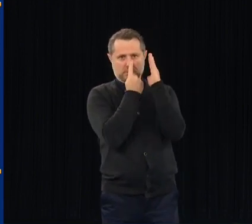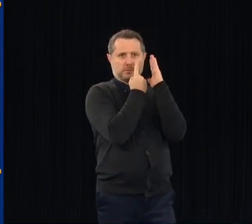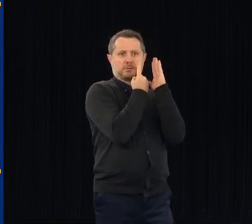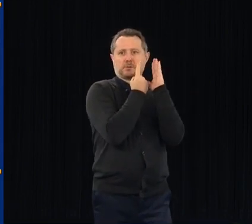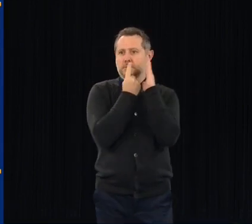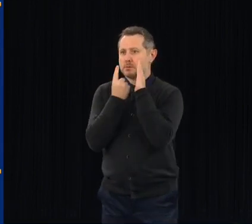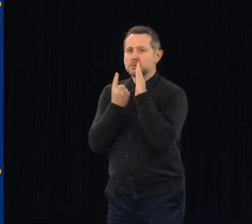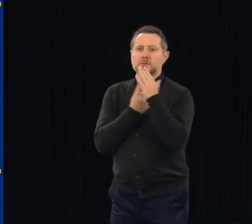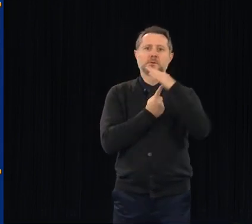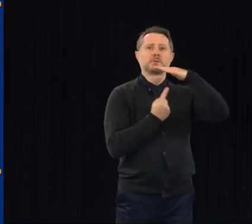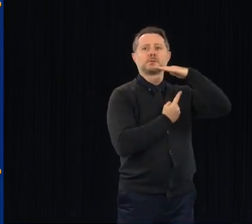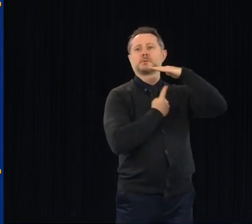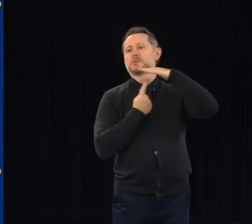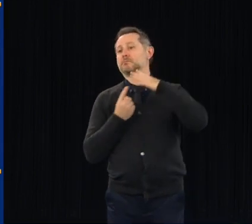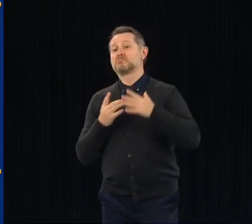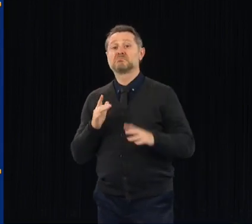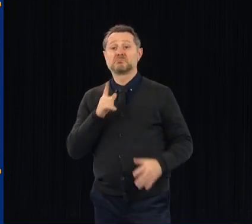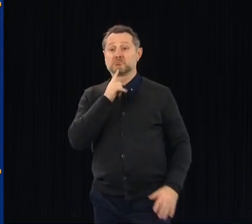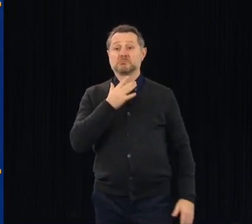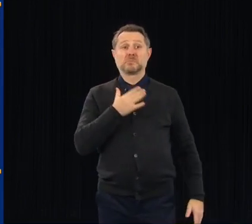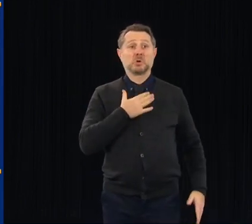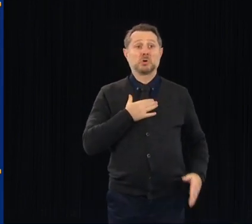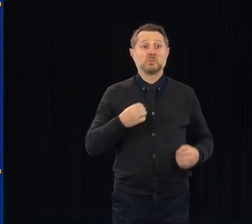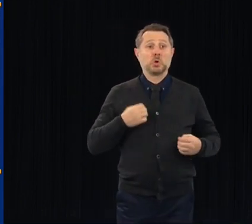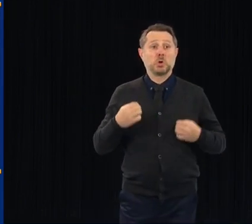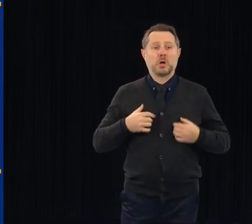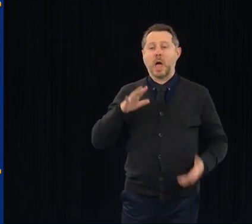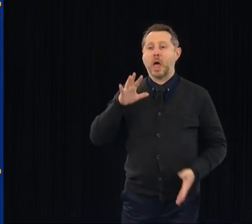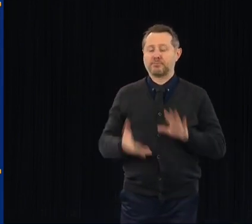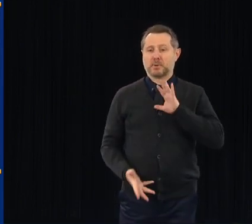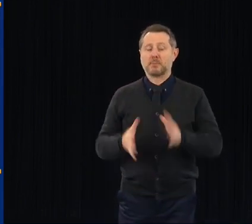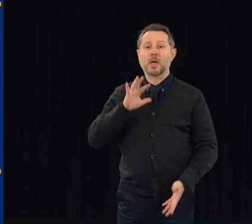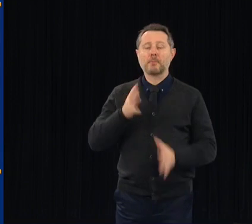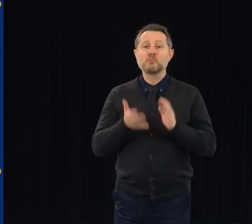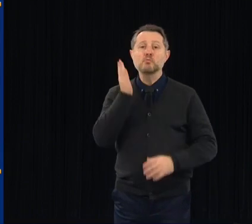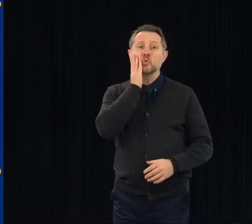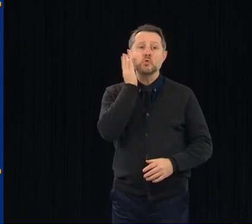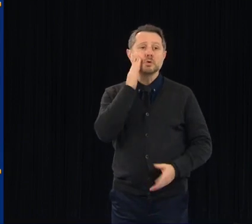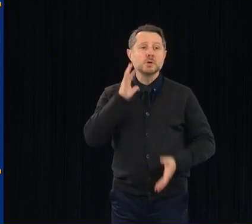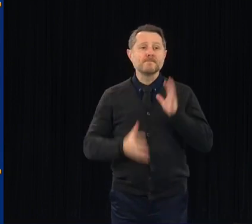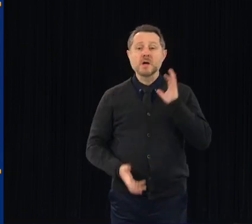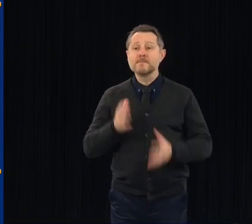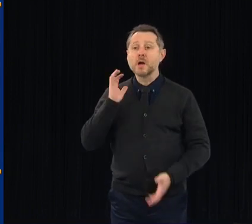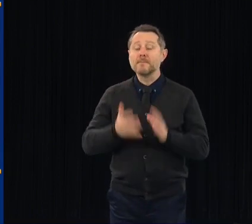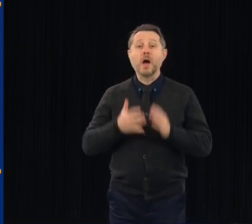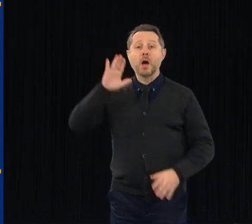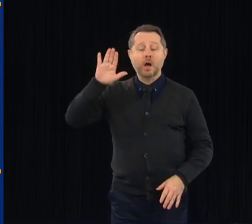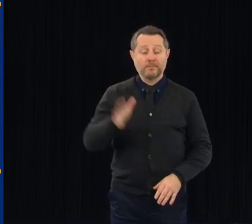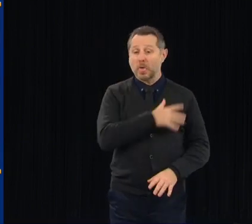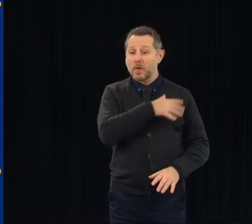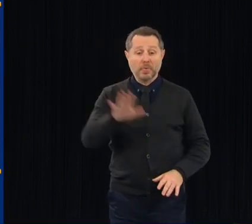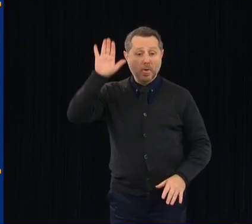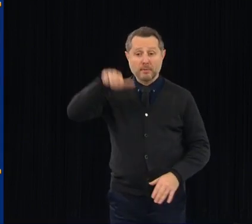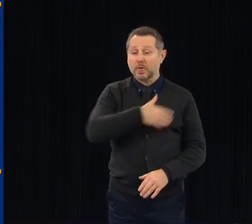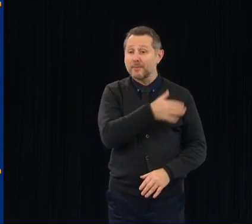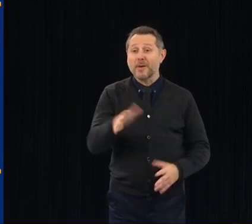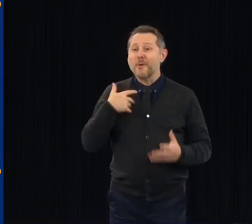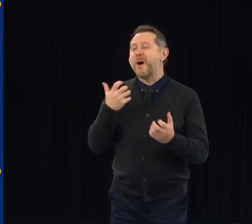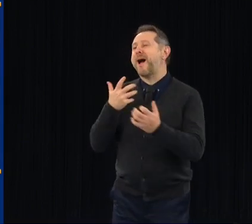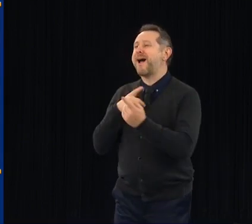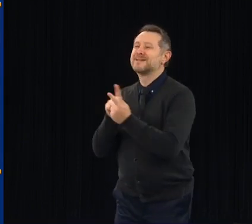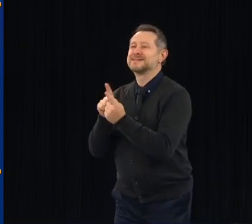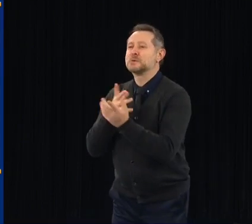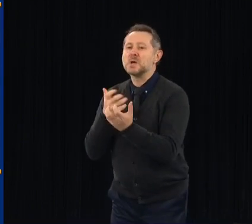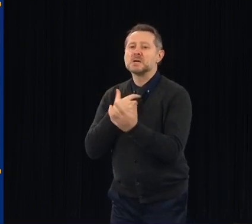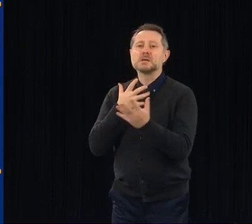accompanied by radical mood swings, resentment of people around you, varying degrees,